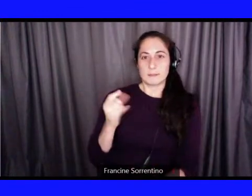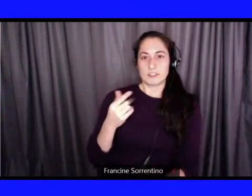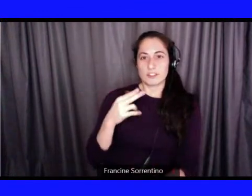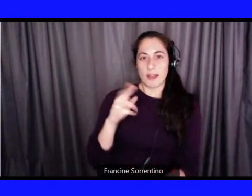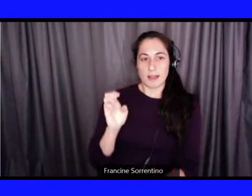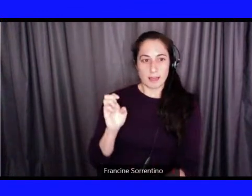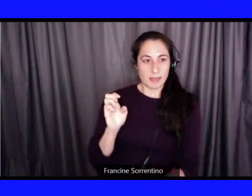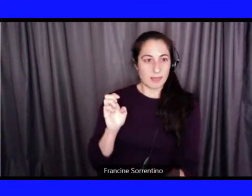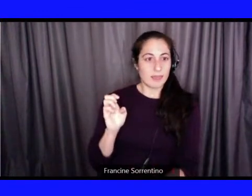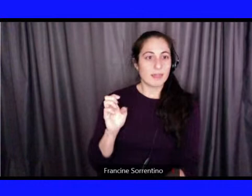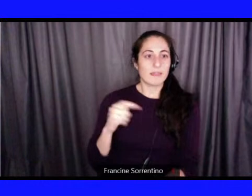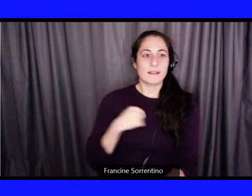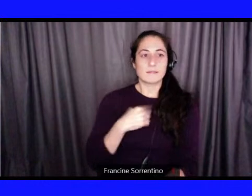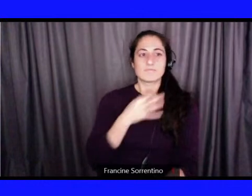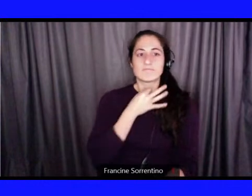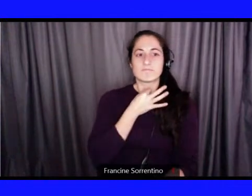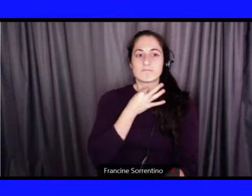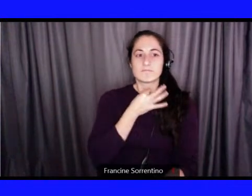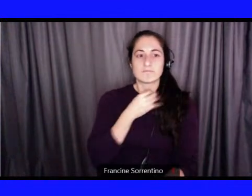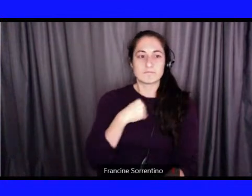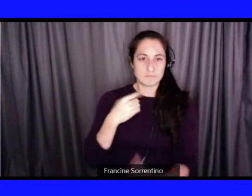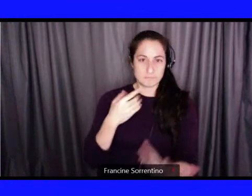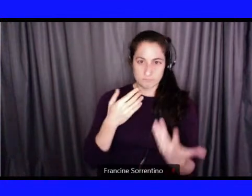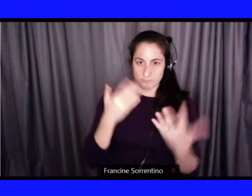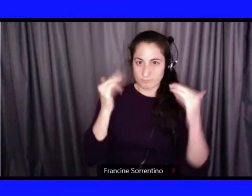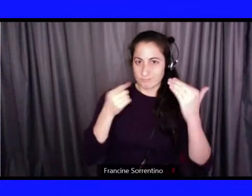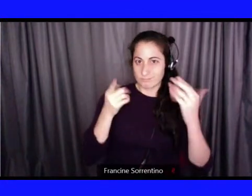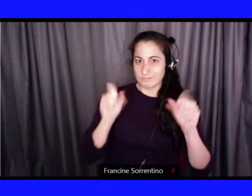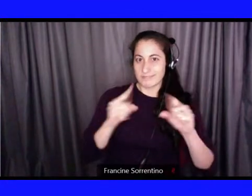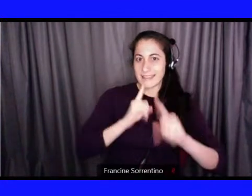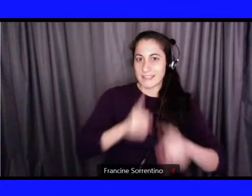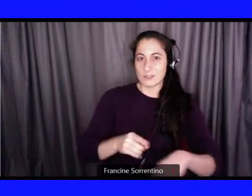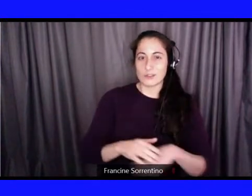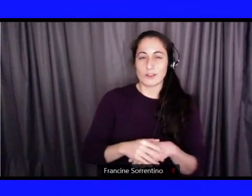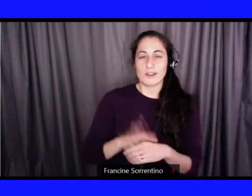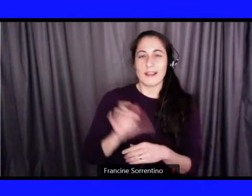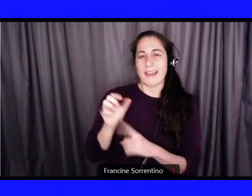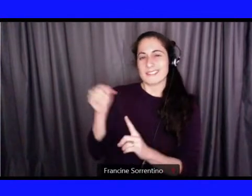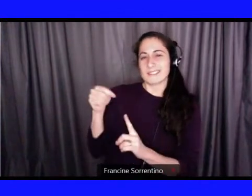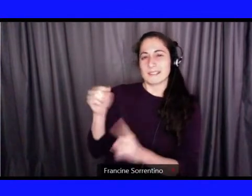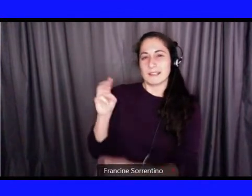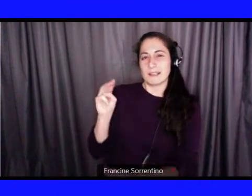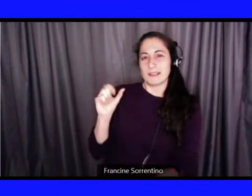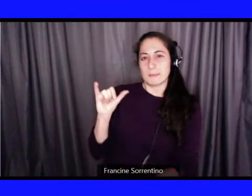those funds? How do you create security for the kind of programming that we're all interested